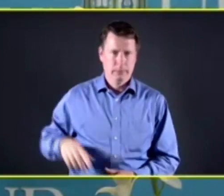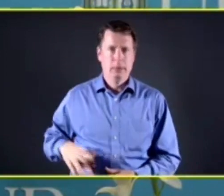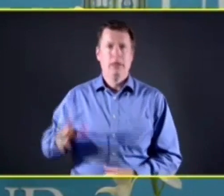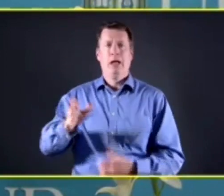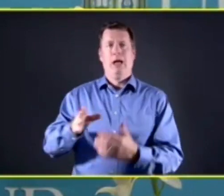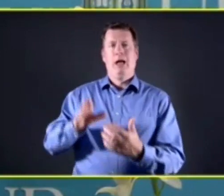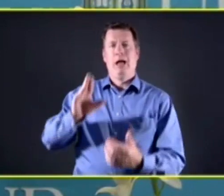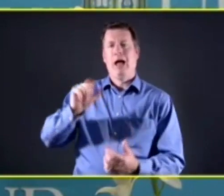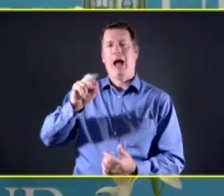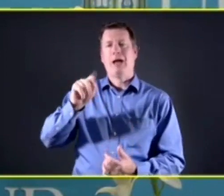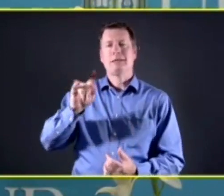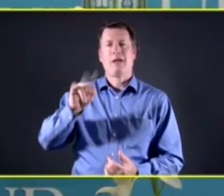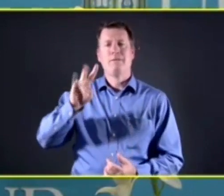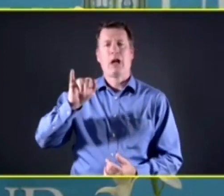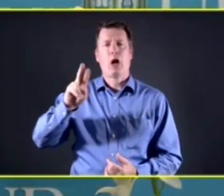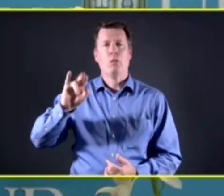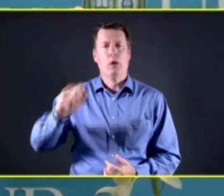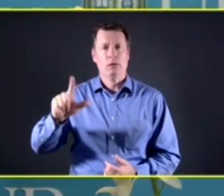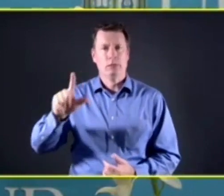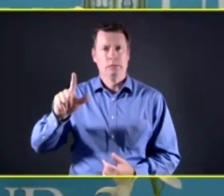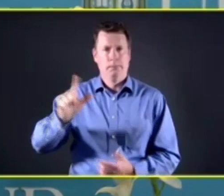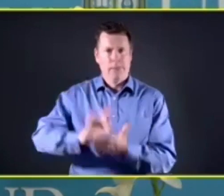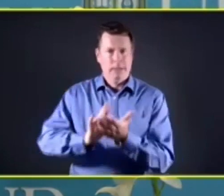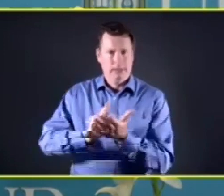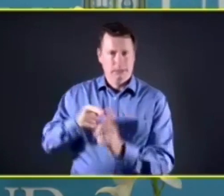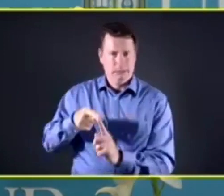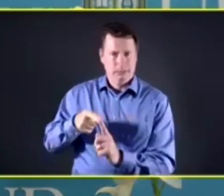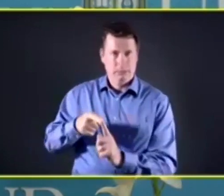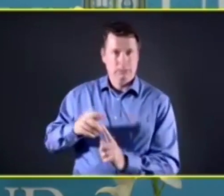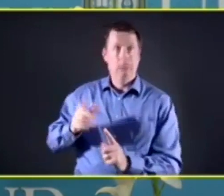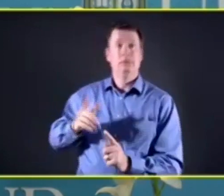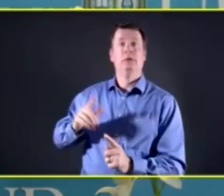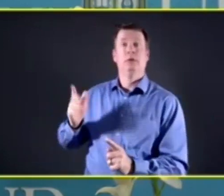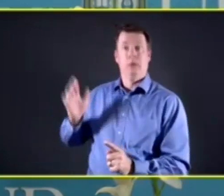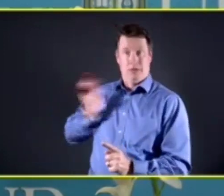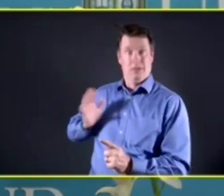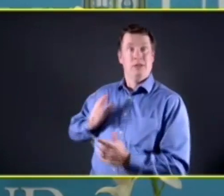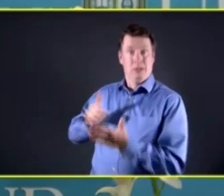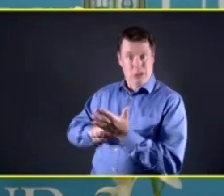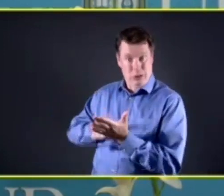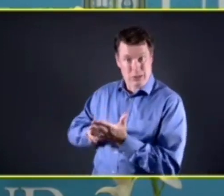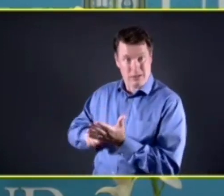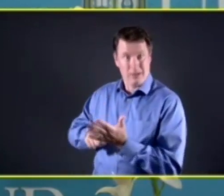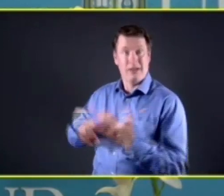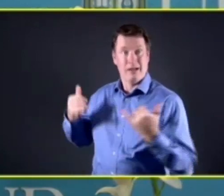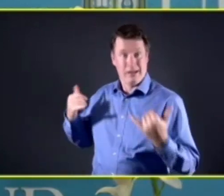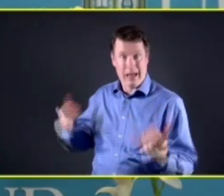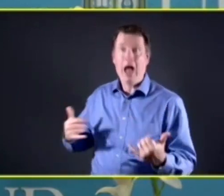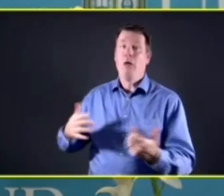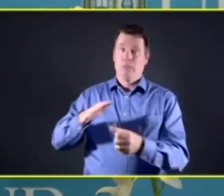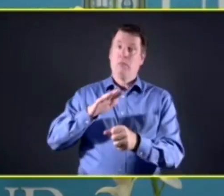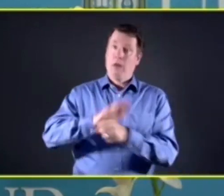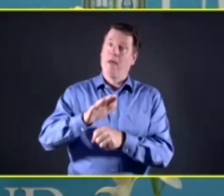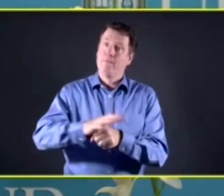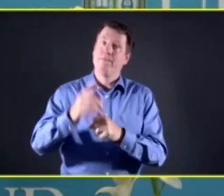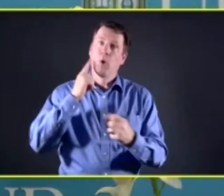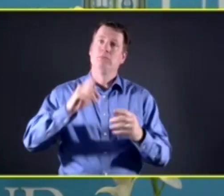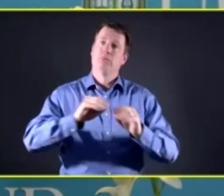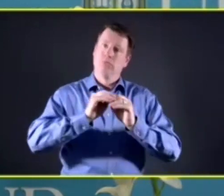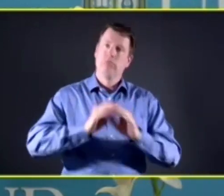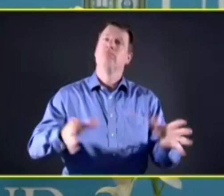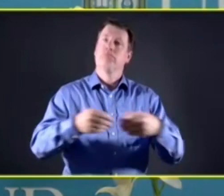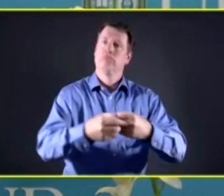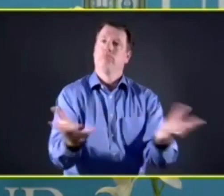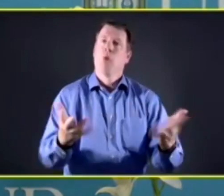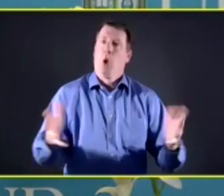for like 100 patients or something like that, 100 treatment courses or something like that. So yeah, of course, people, you